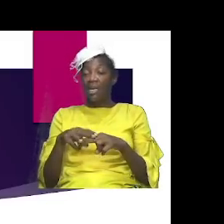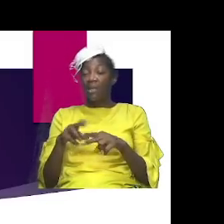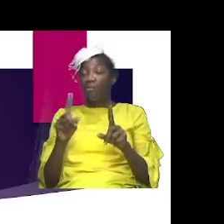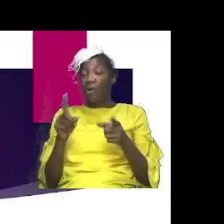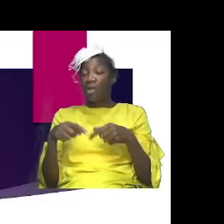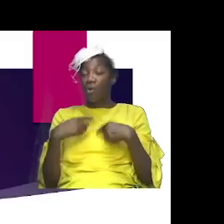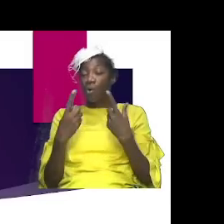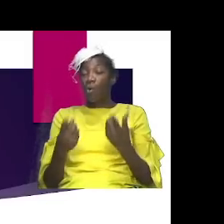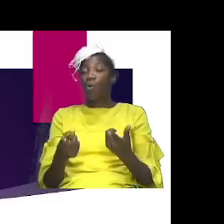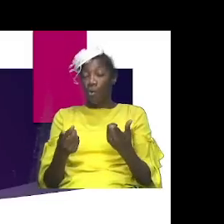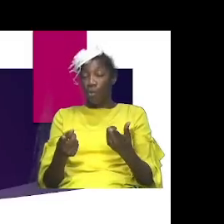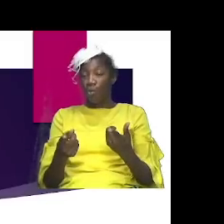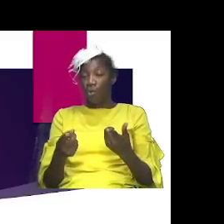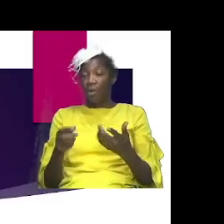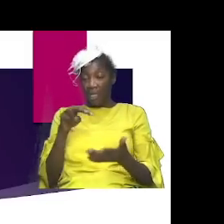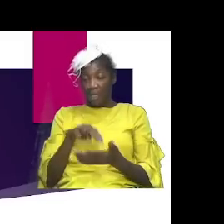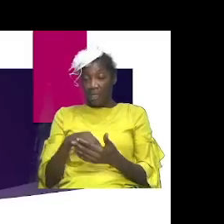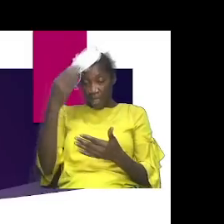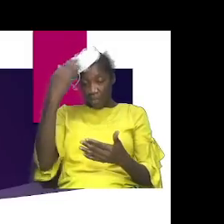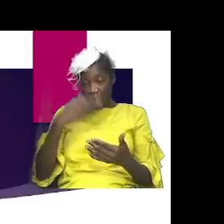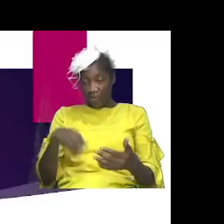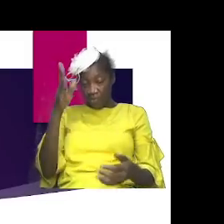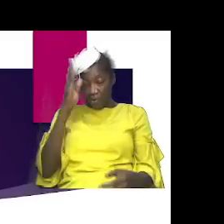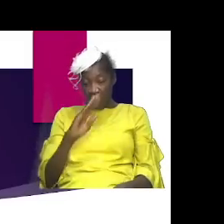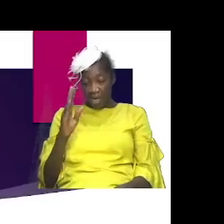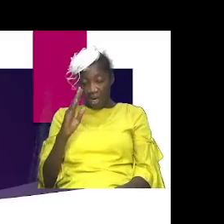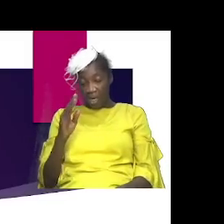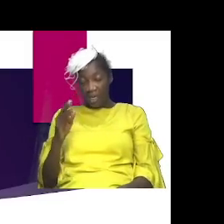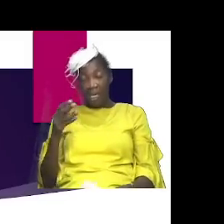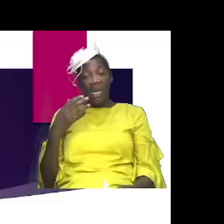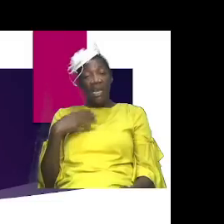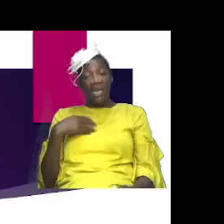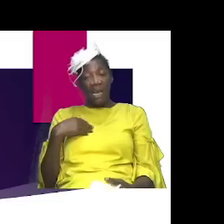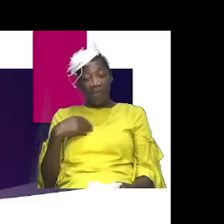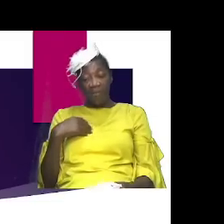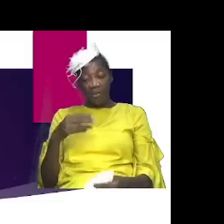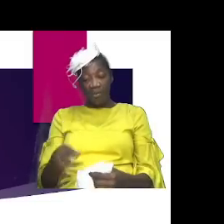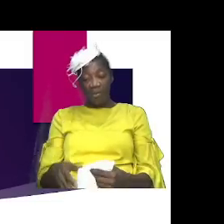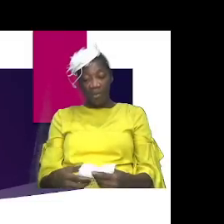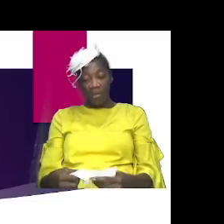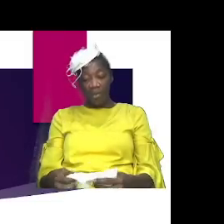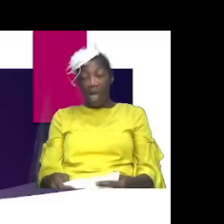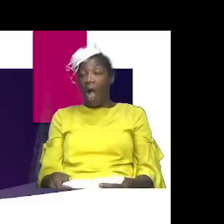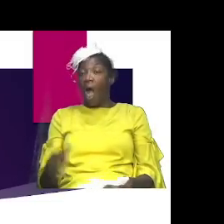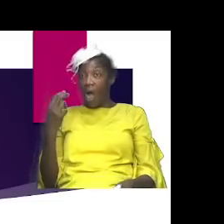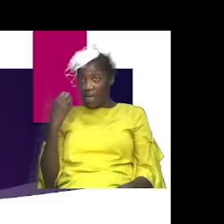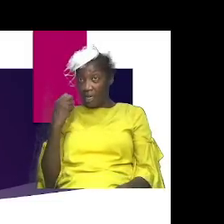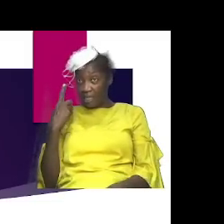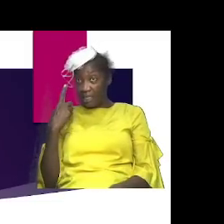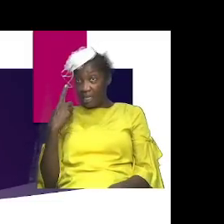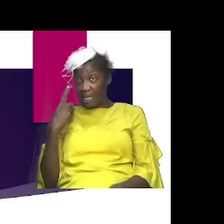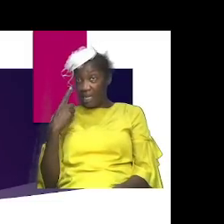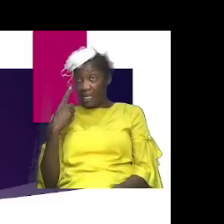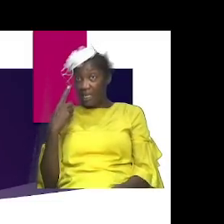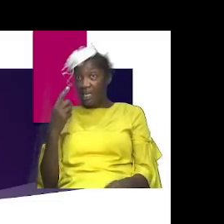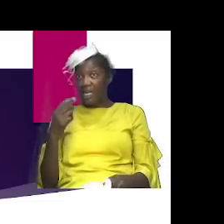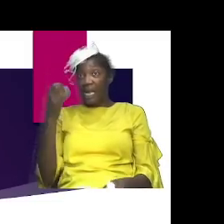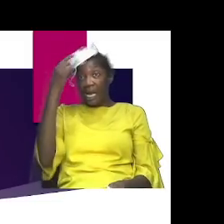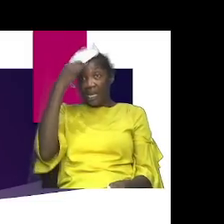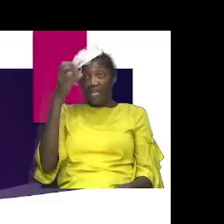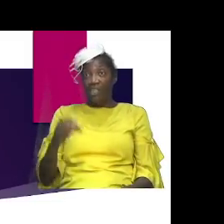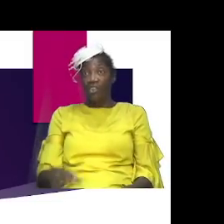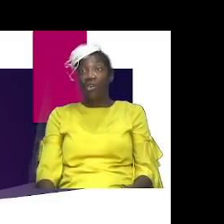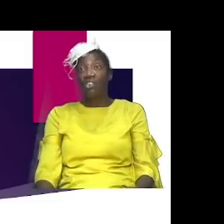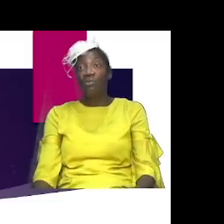we make it and we stand before God, we will have to understand that at the judgment,